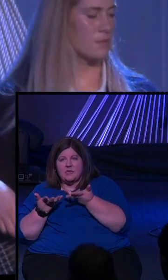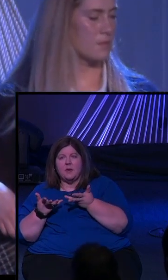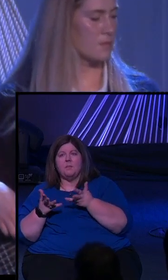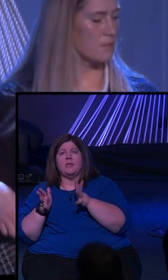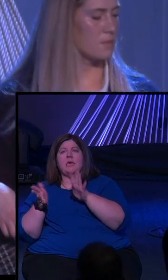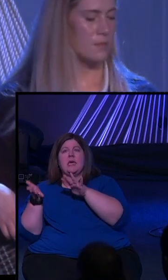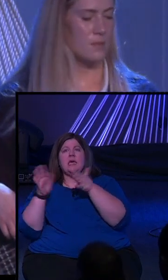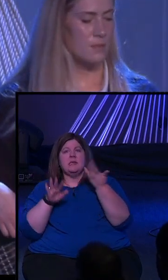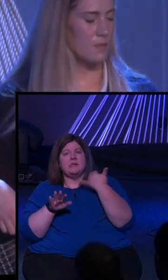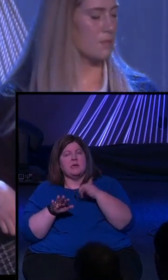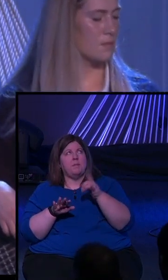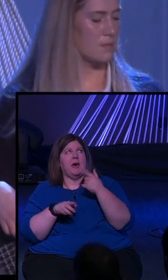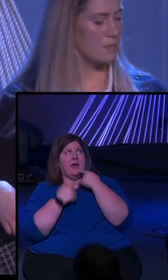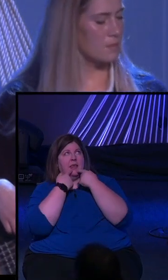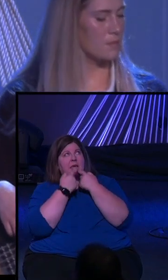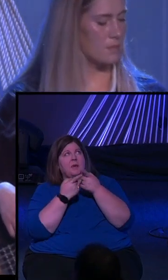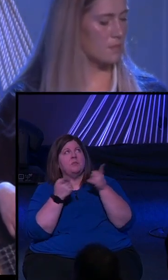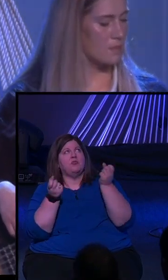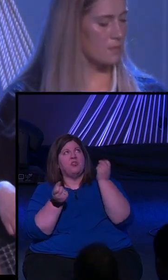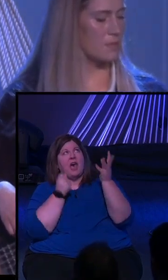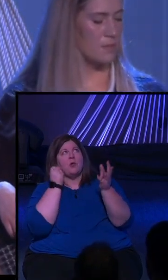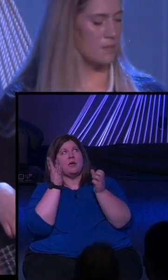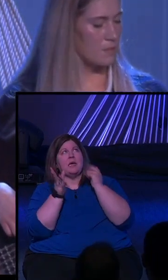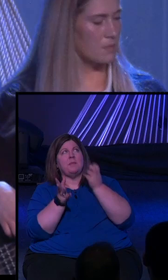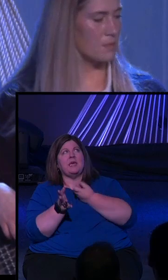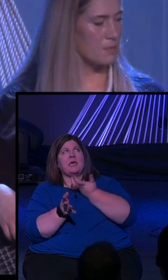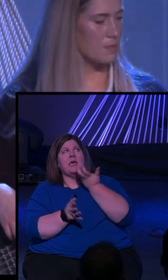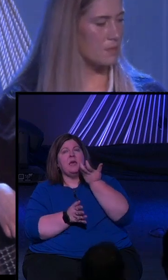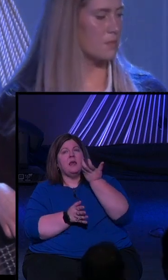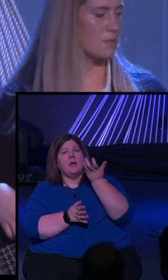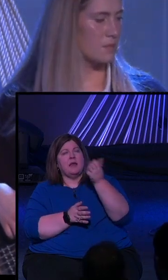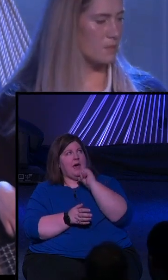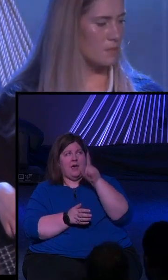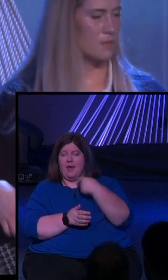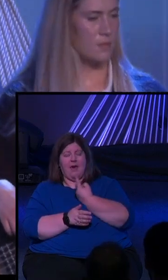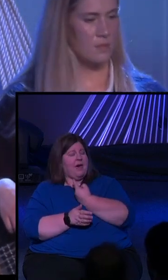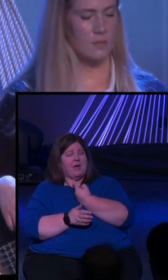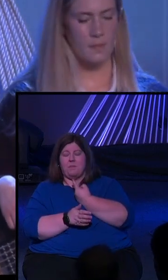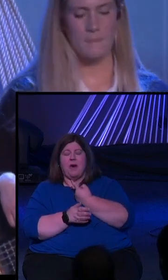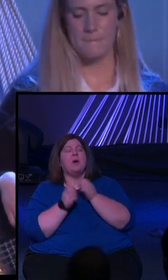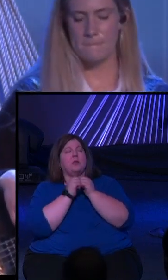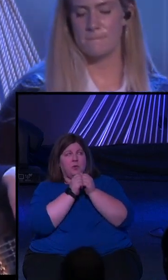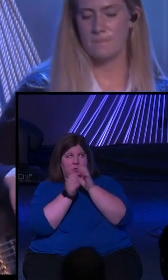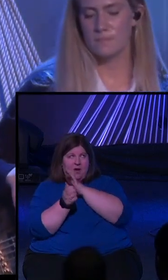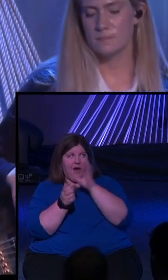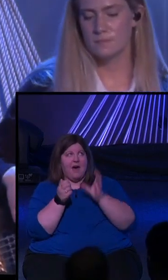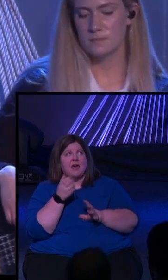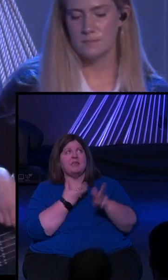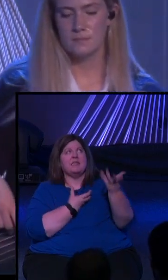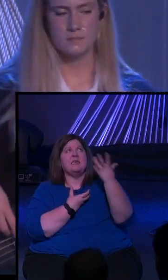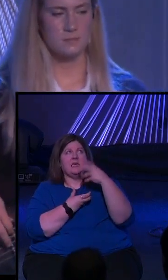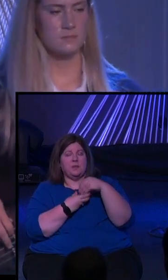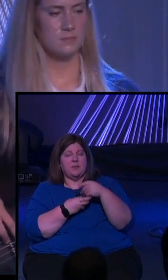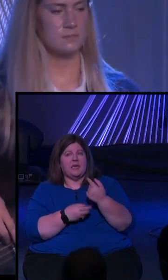is complete, still my lips shall repeat, and not I, but through